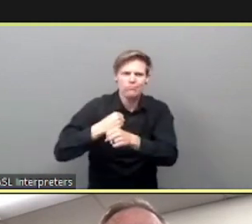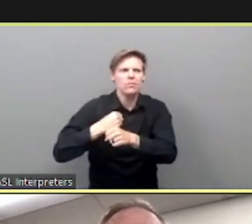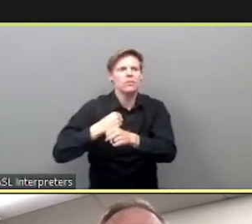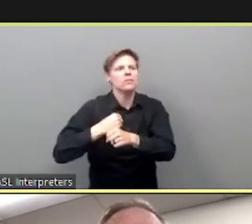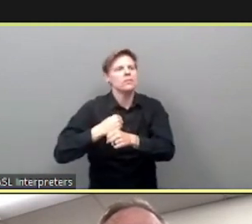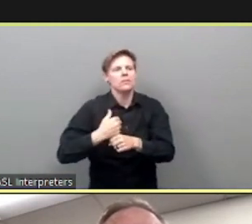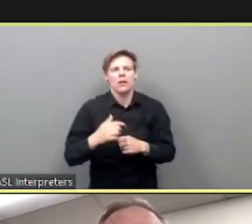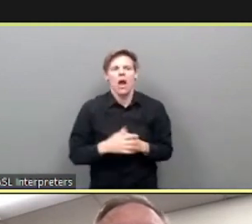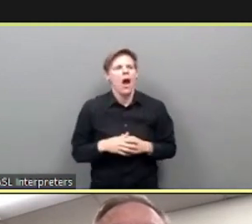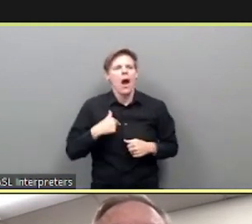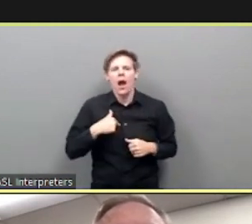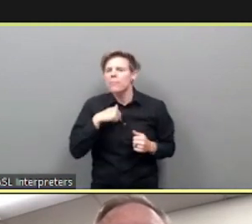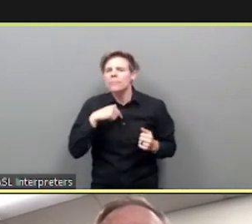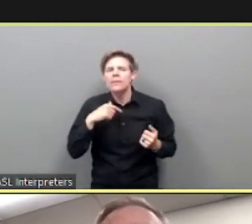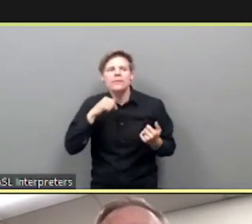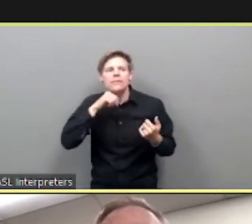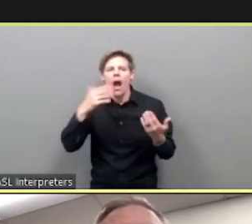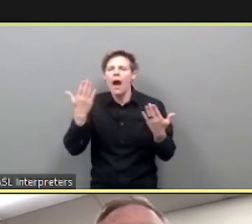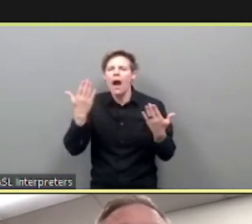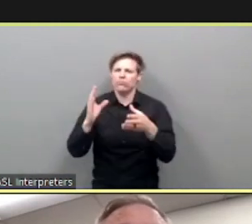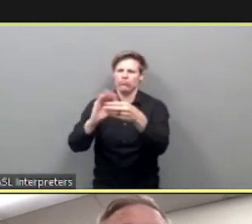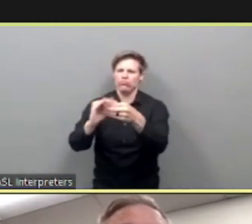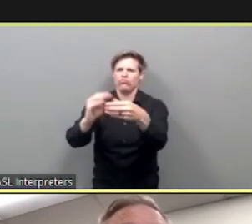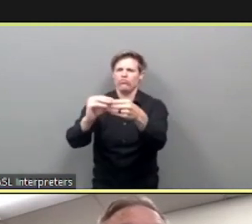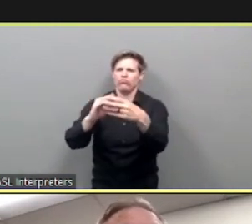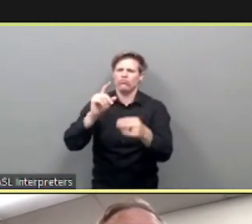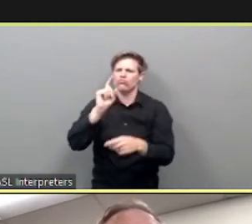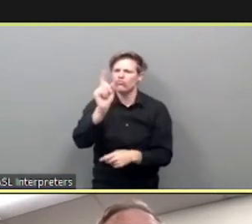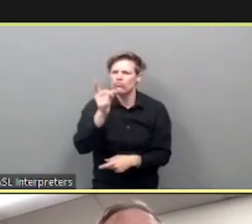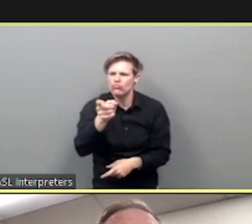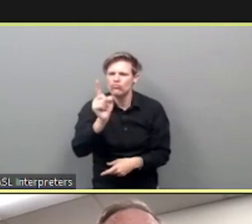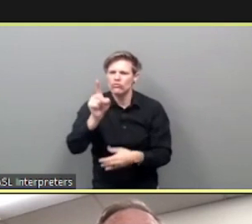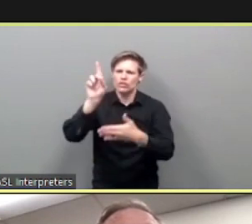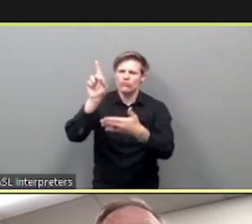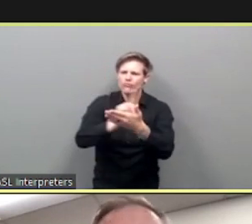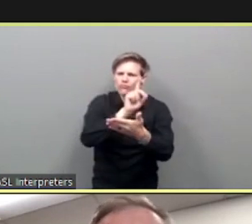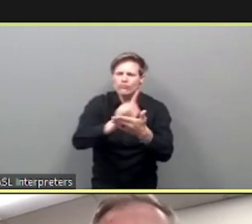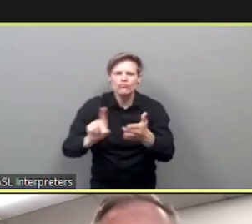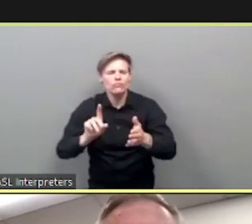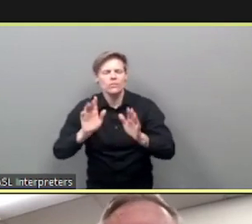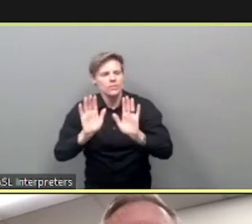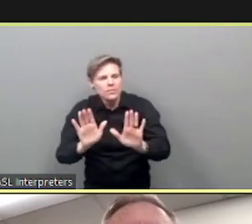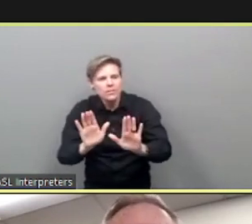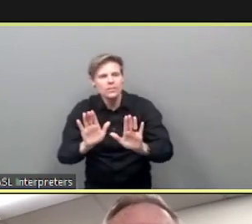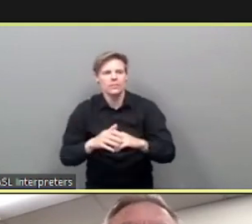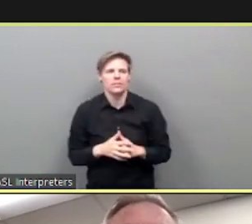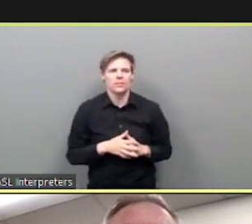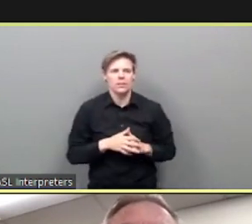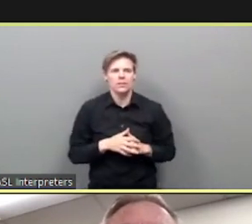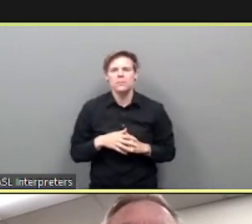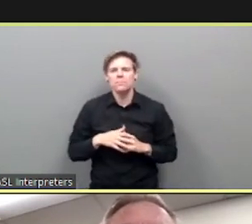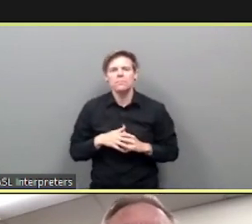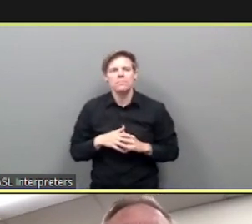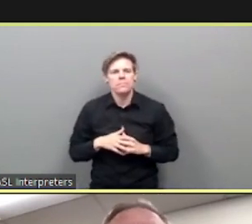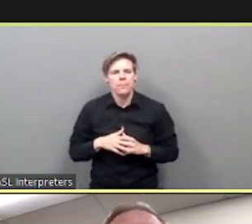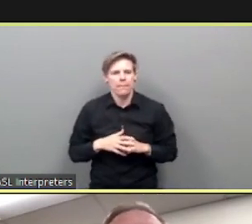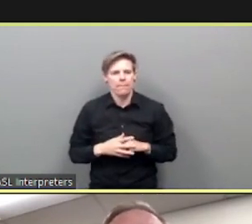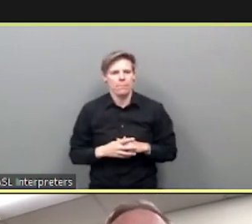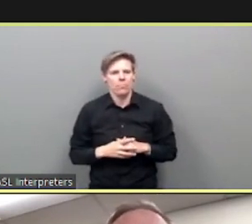drug today. I've learned from my colleague, Dr. Ross, on this one. But the problem with any